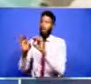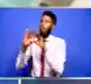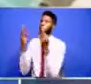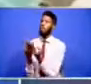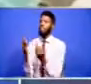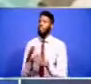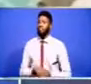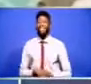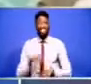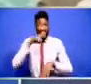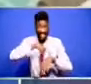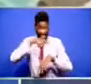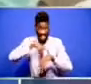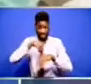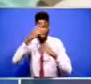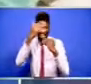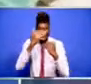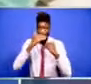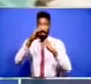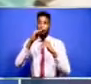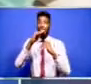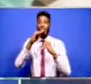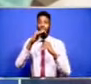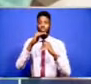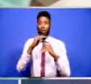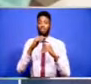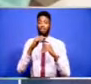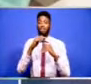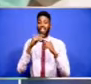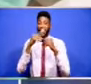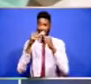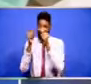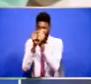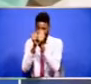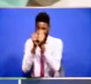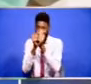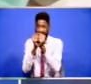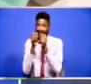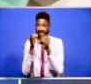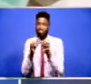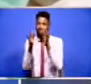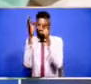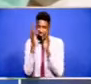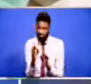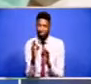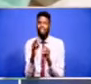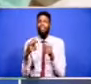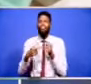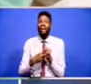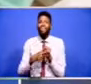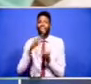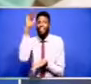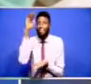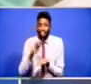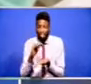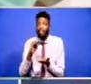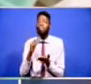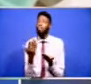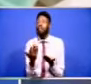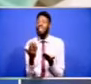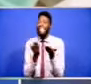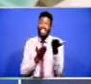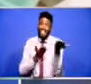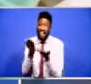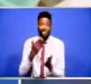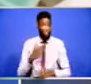time limit has been reduced from 10 to 7, the quantity and the quality of services we are